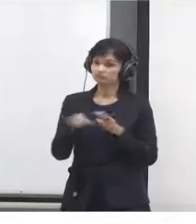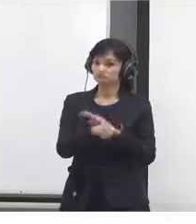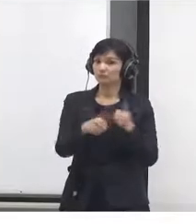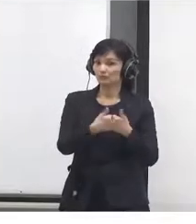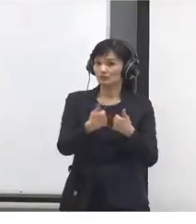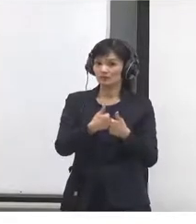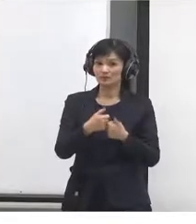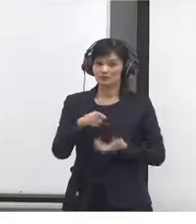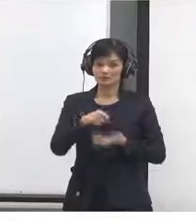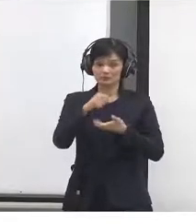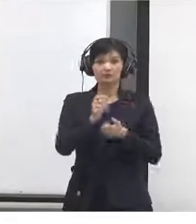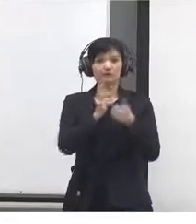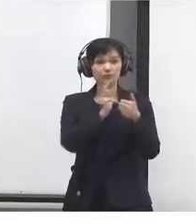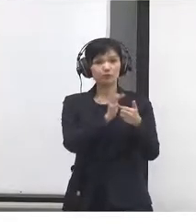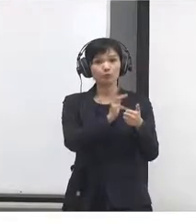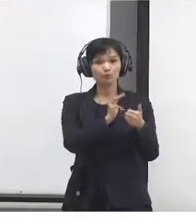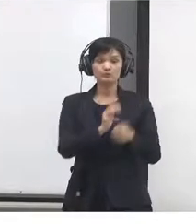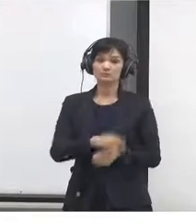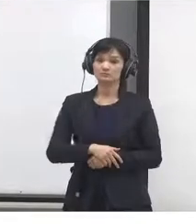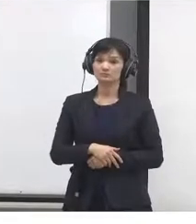One lady, she